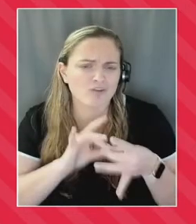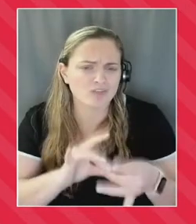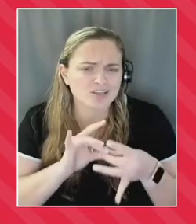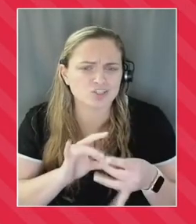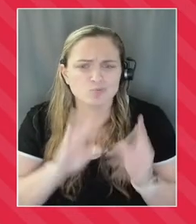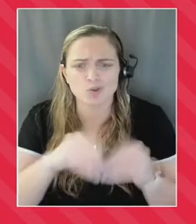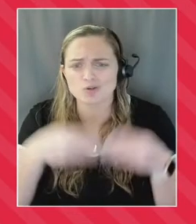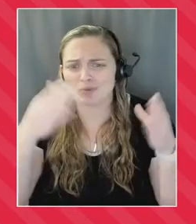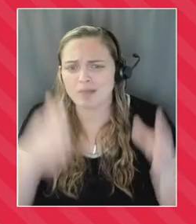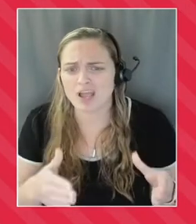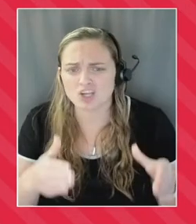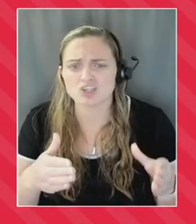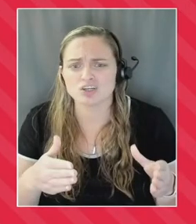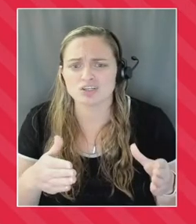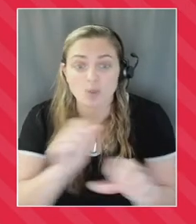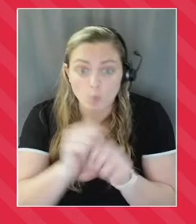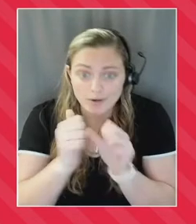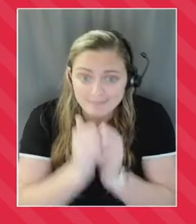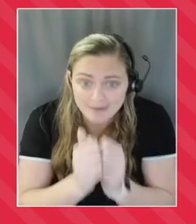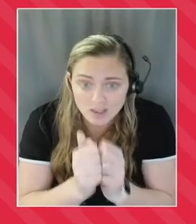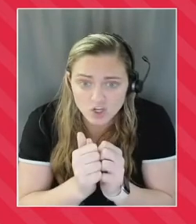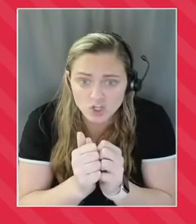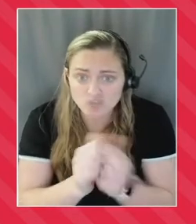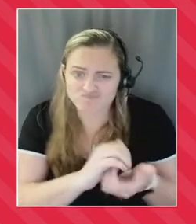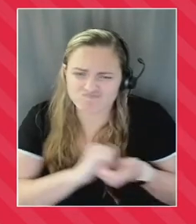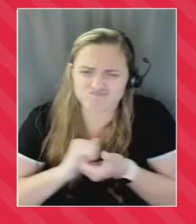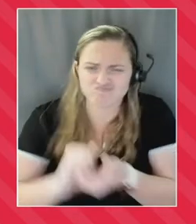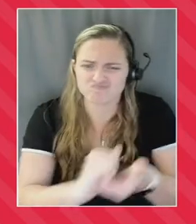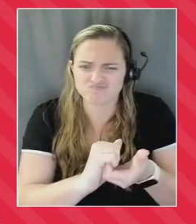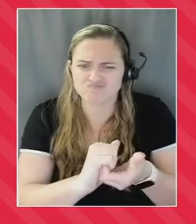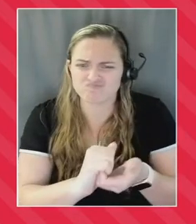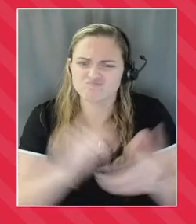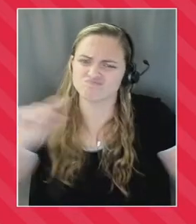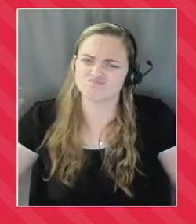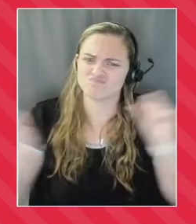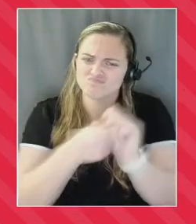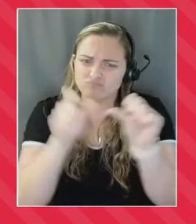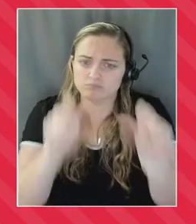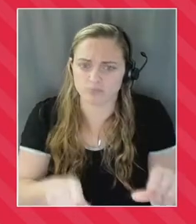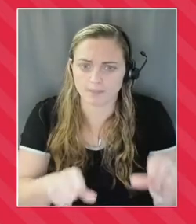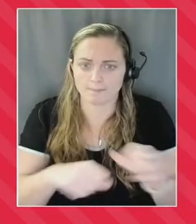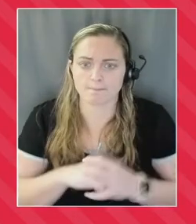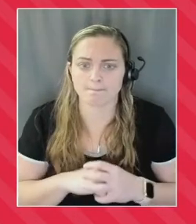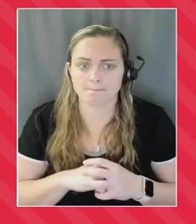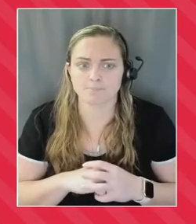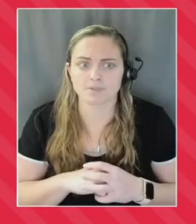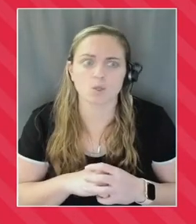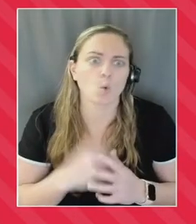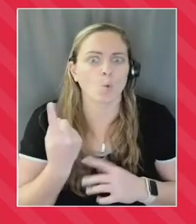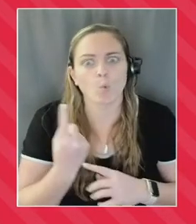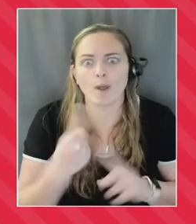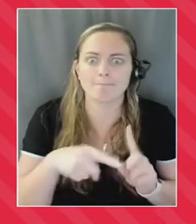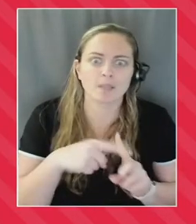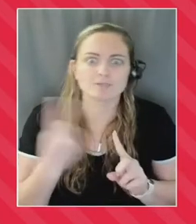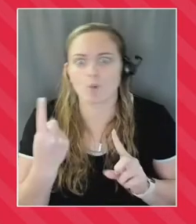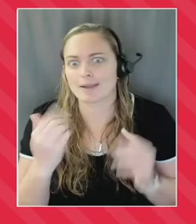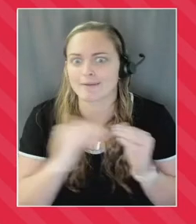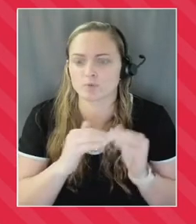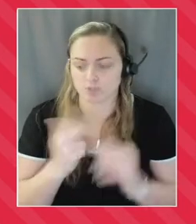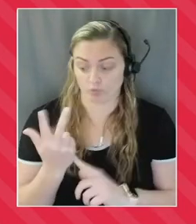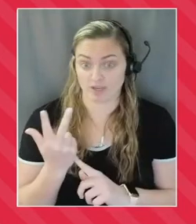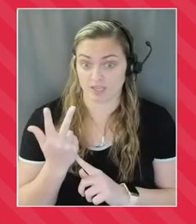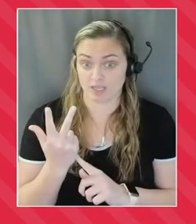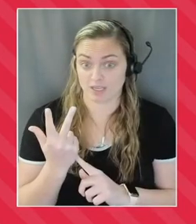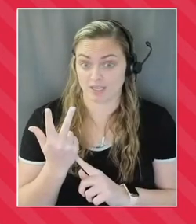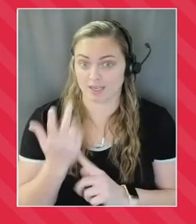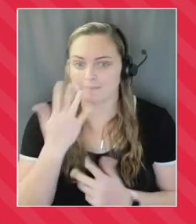we believe that working together, we can really make a difference. So, you know, it's almost like the 1+1=3, because we really are